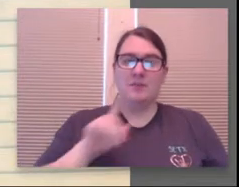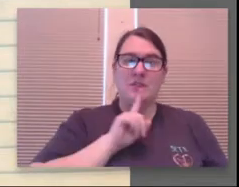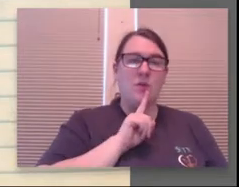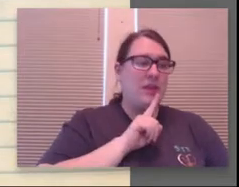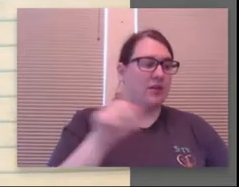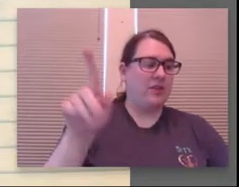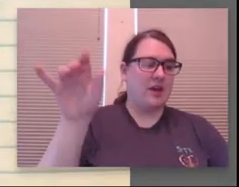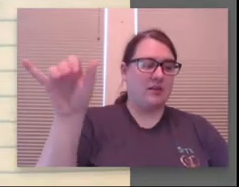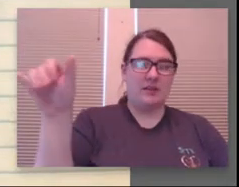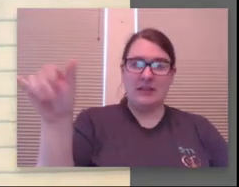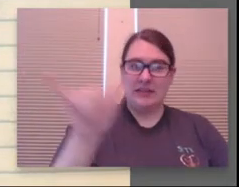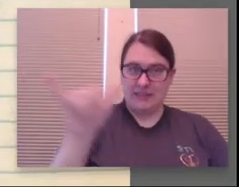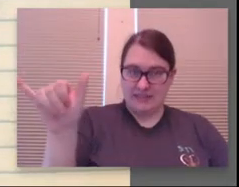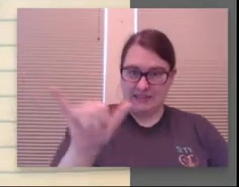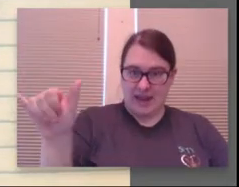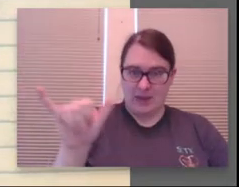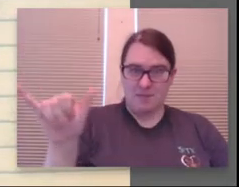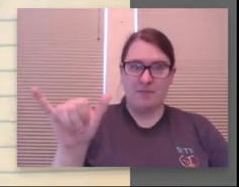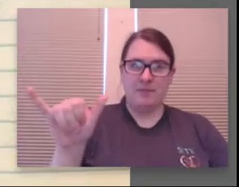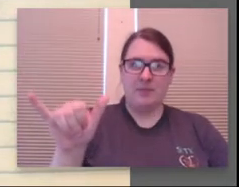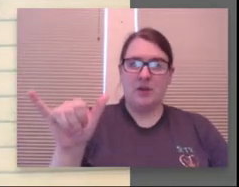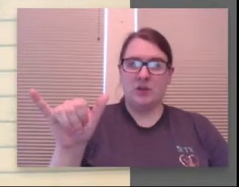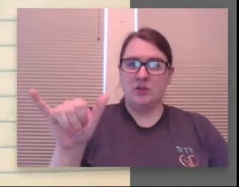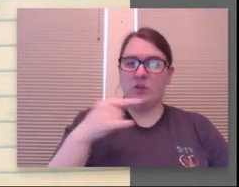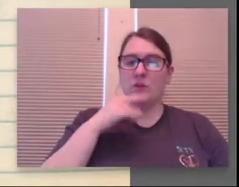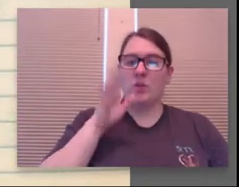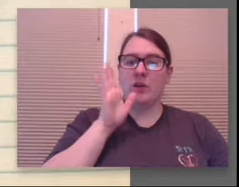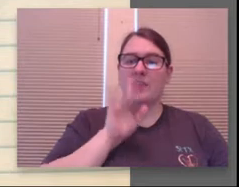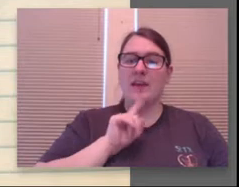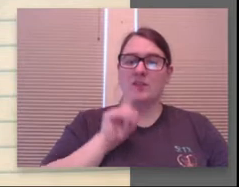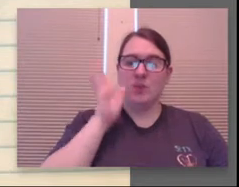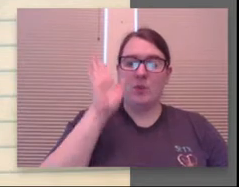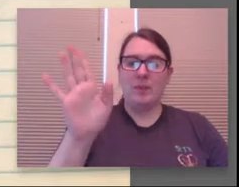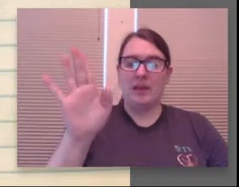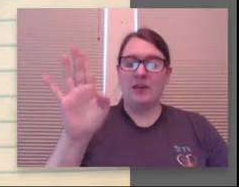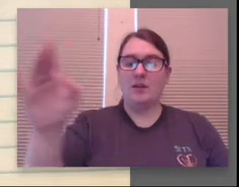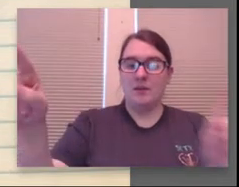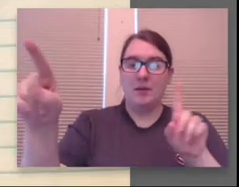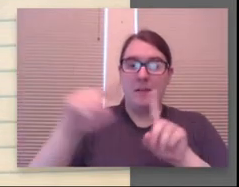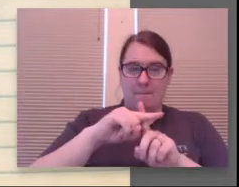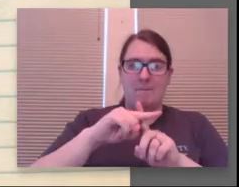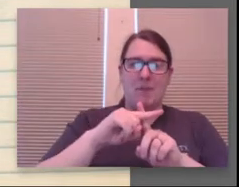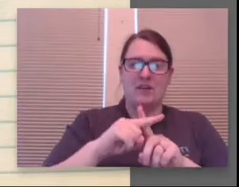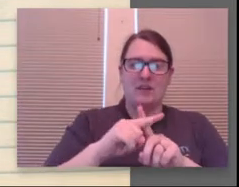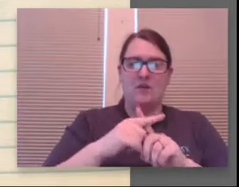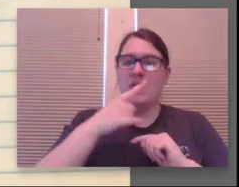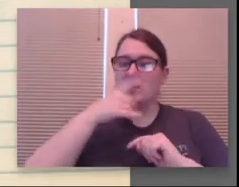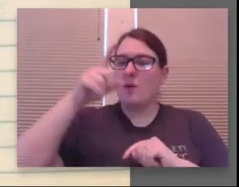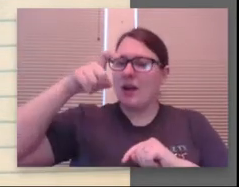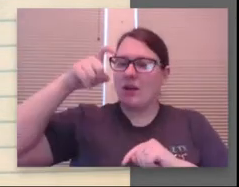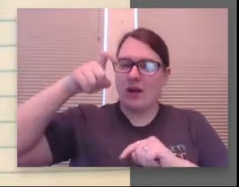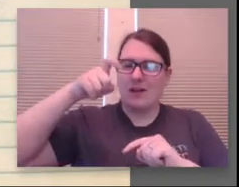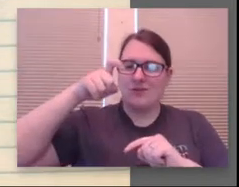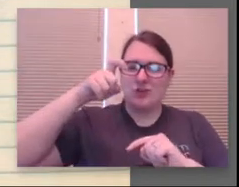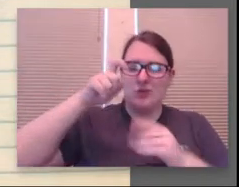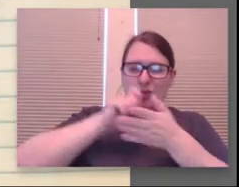Okay, so they're the same. So the answer will be positive. So